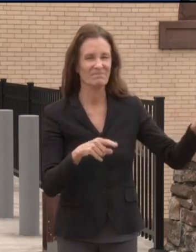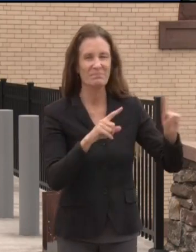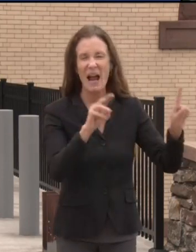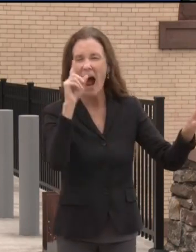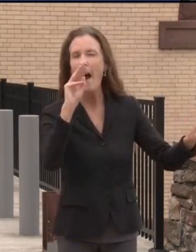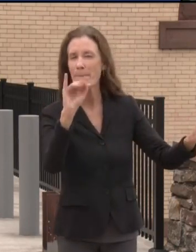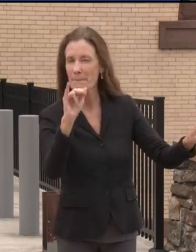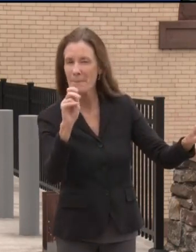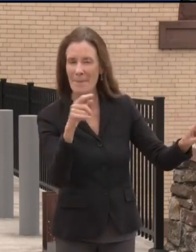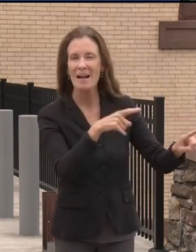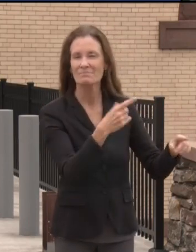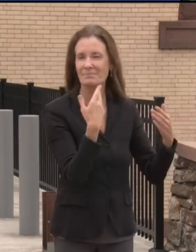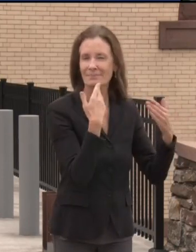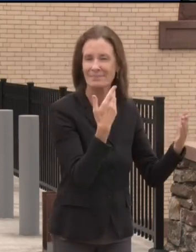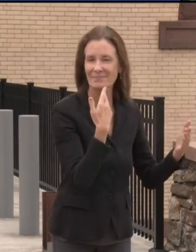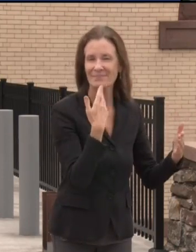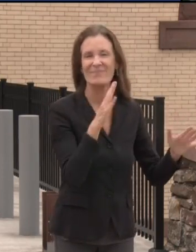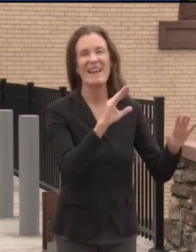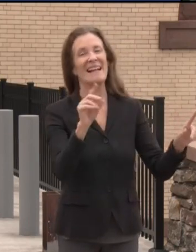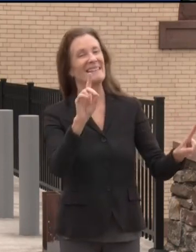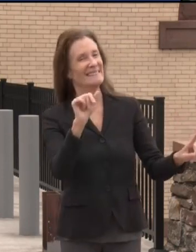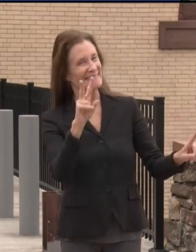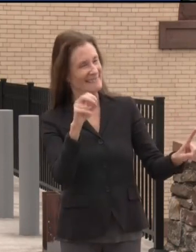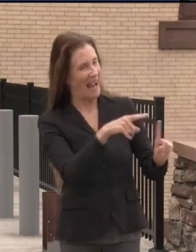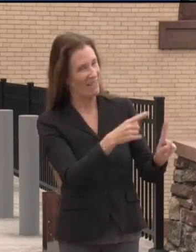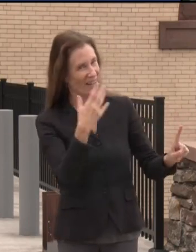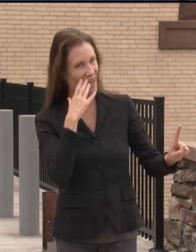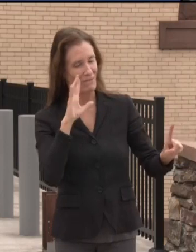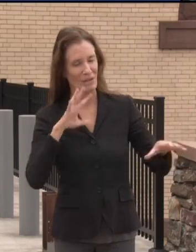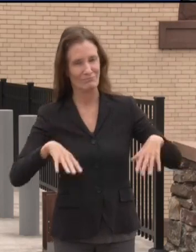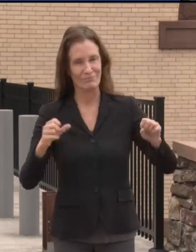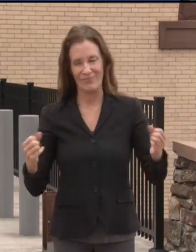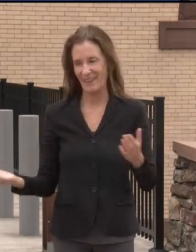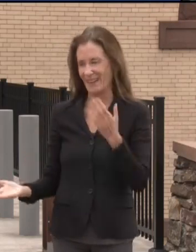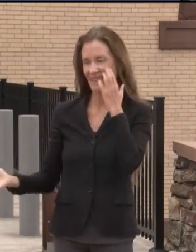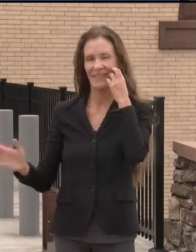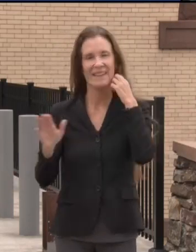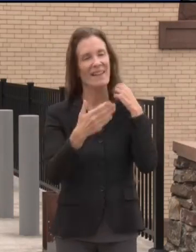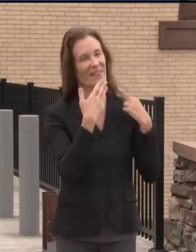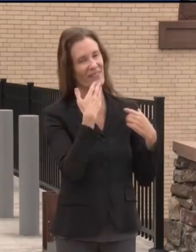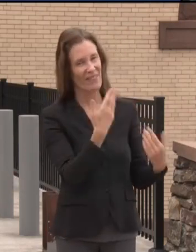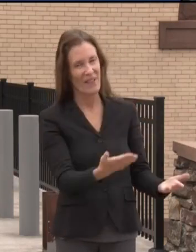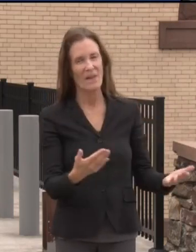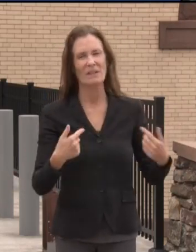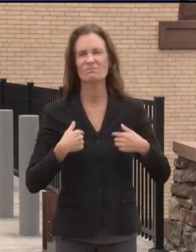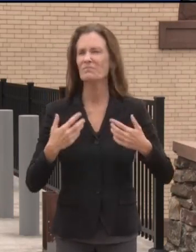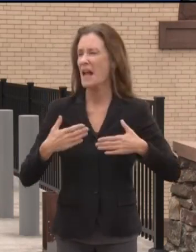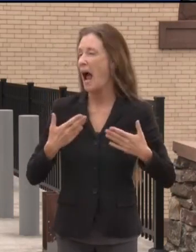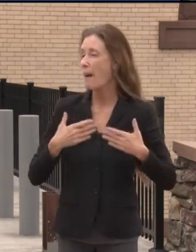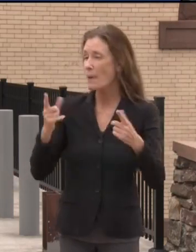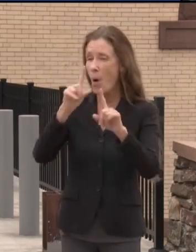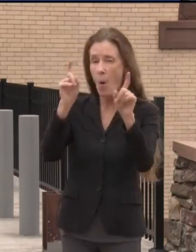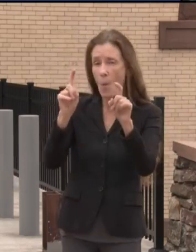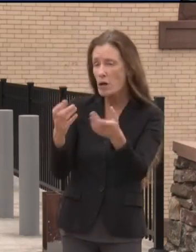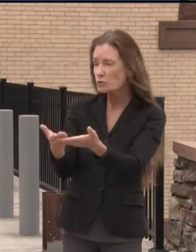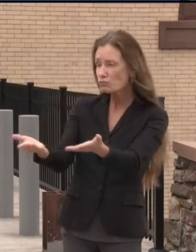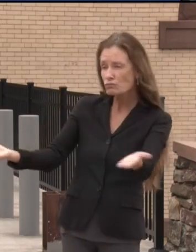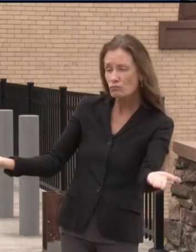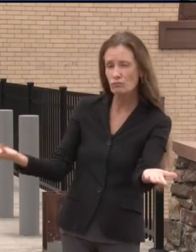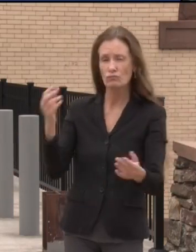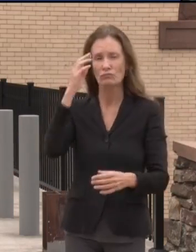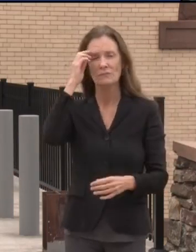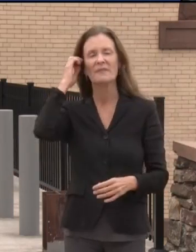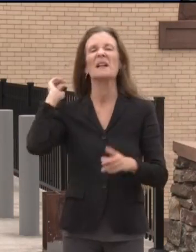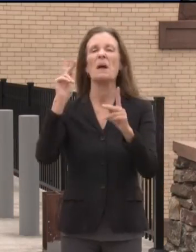Dave, thank you for hosting us here today. Really appreciate it. So now any of us will take questions. Any questions? Yes. There's been a few few